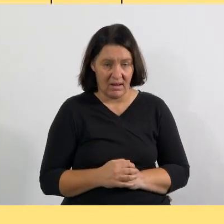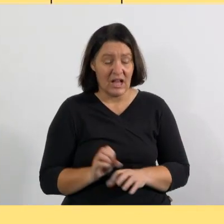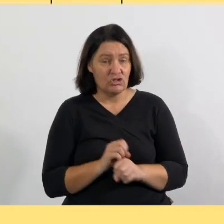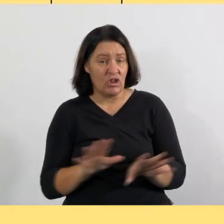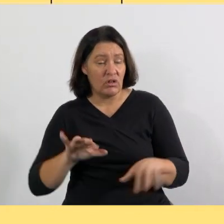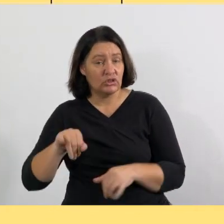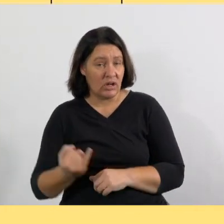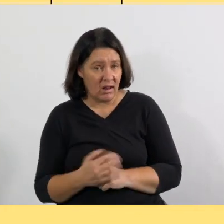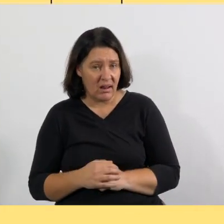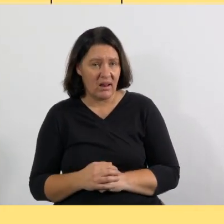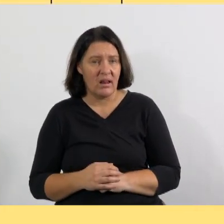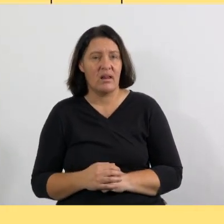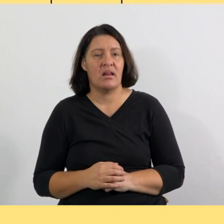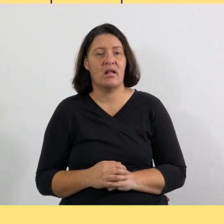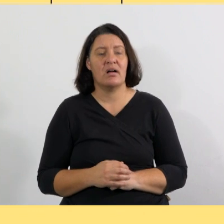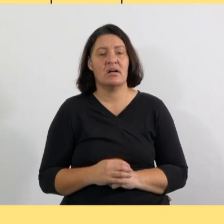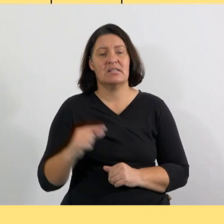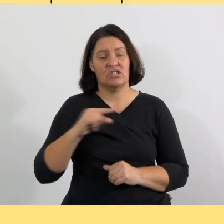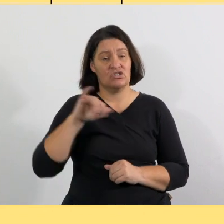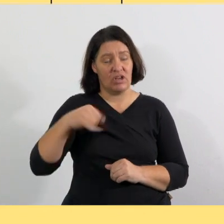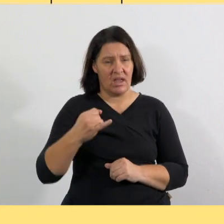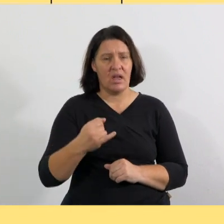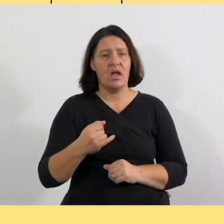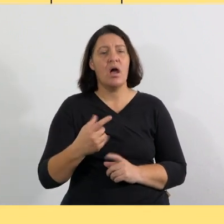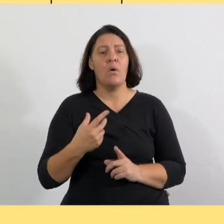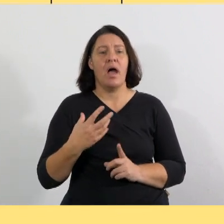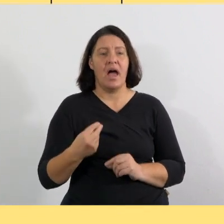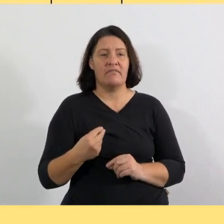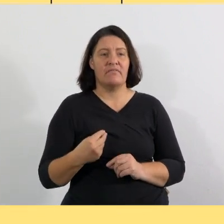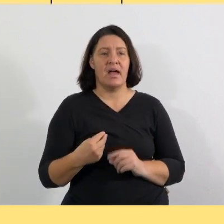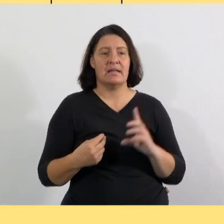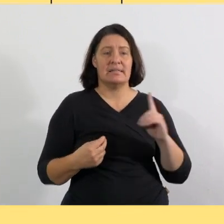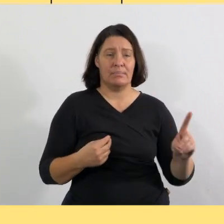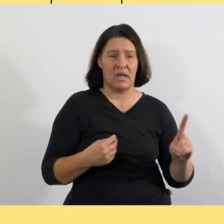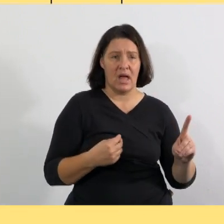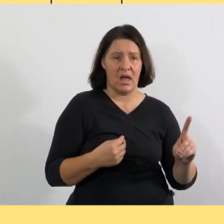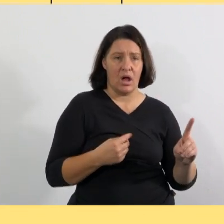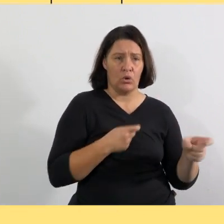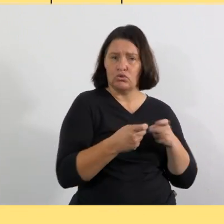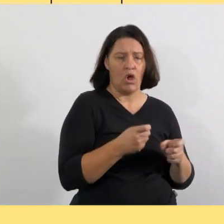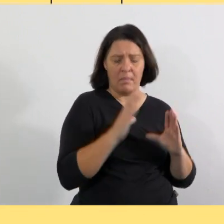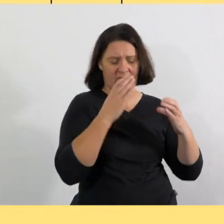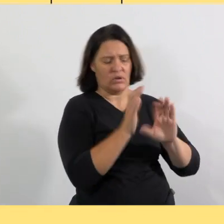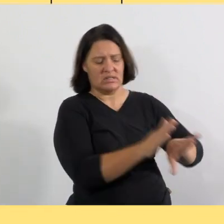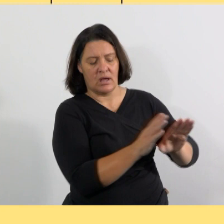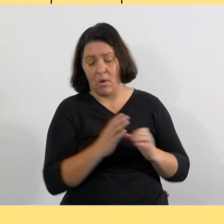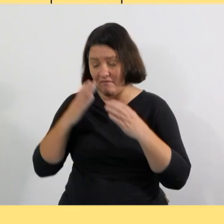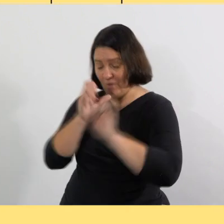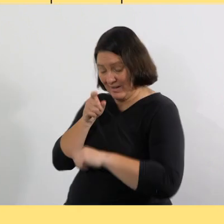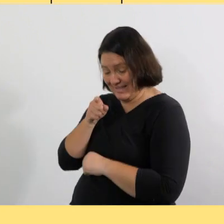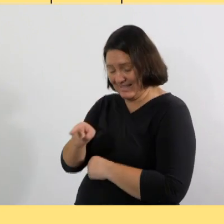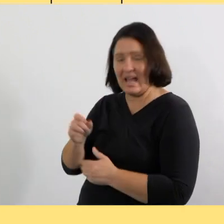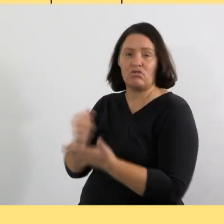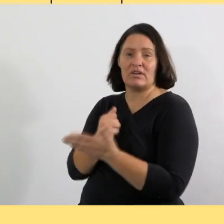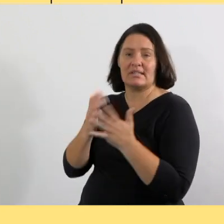In the general journal, we have debtors control, but we are not focusing on the debtors. We are focusing on the creditors.